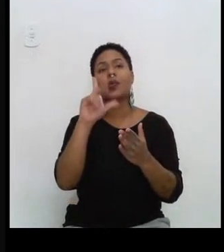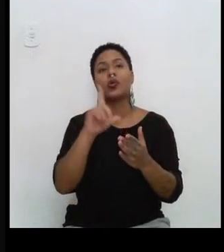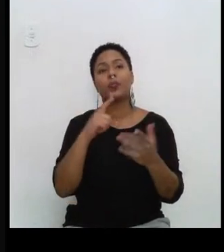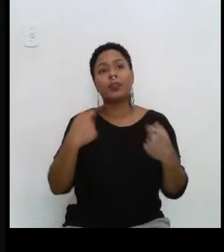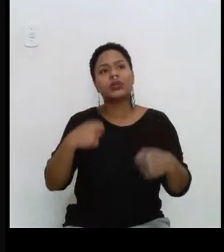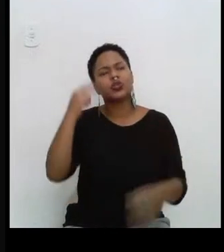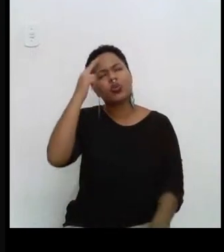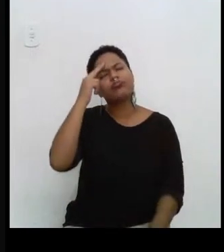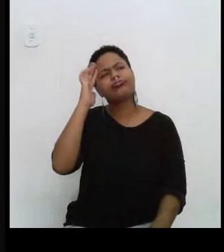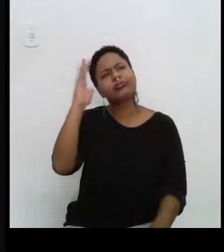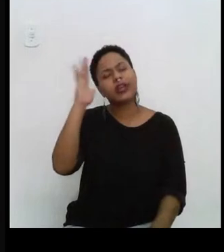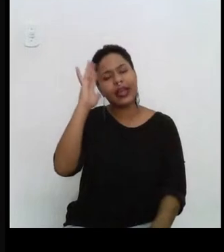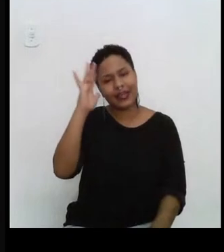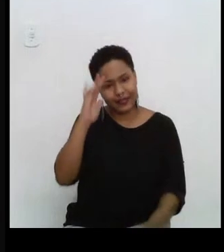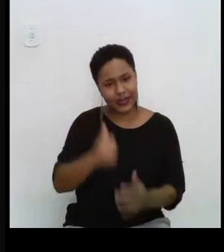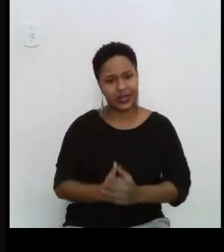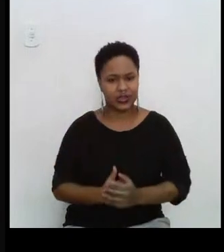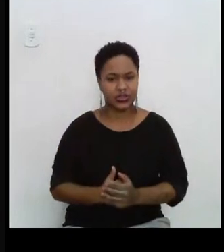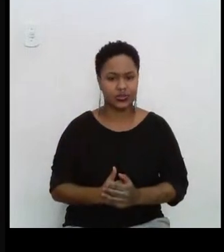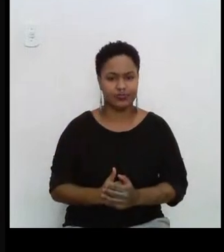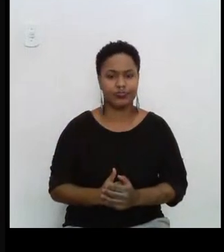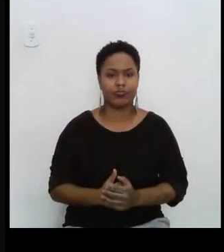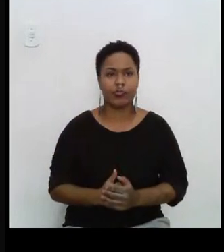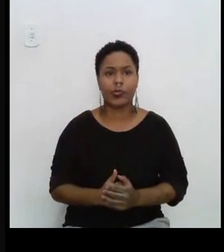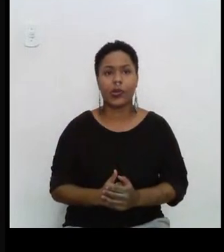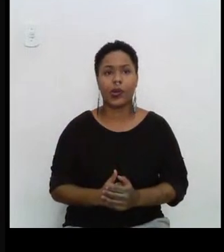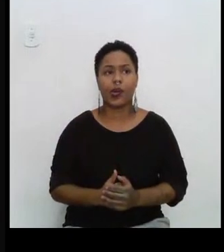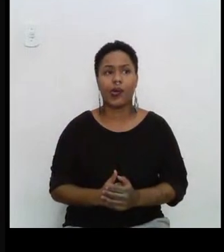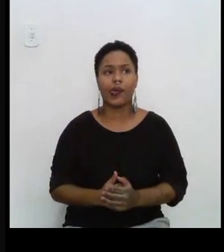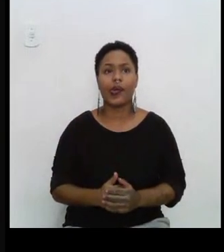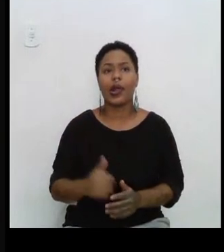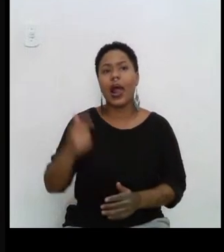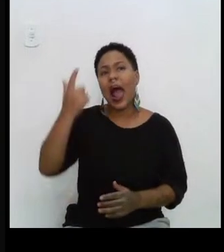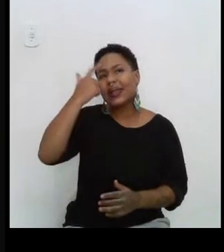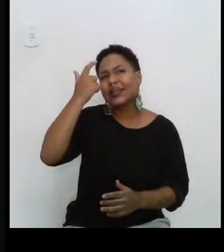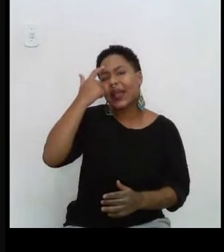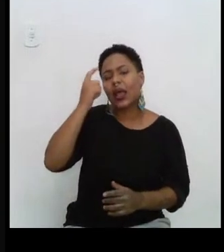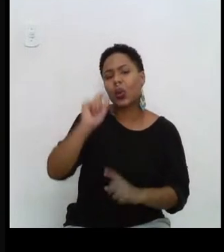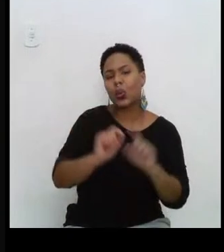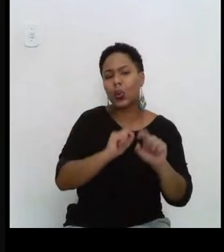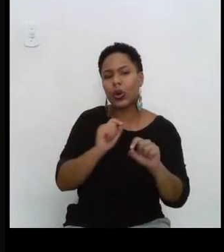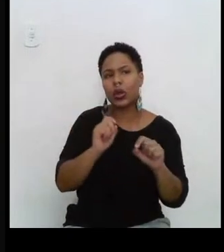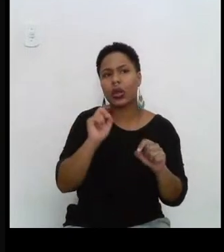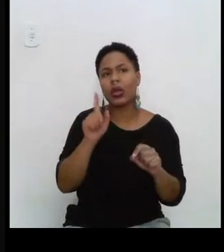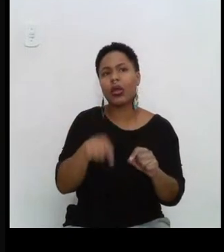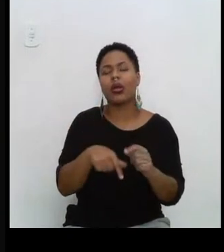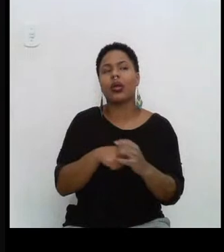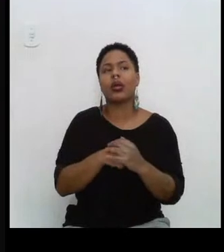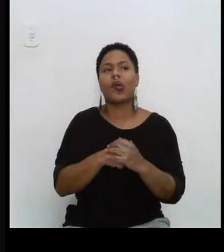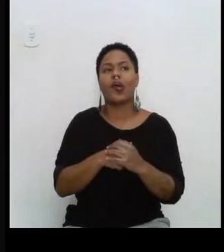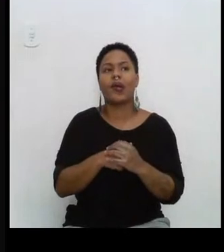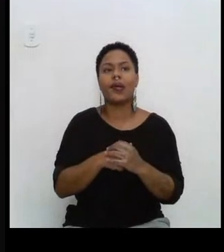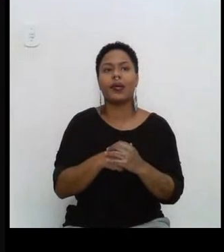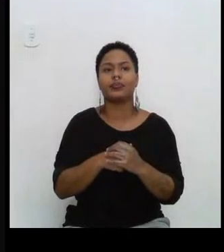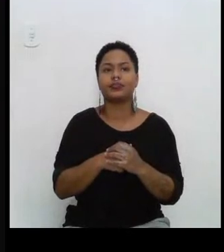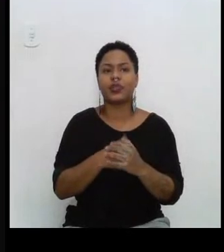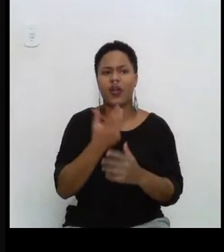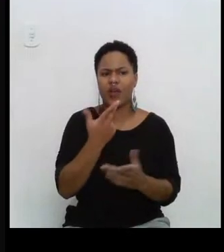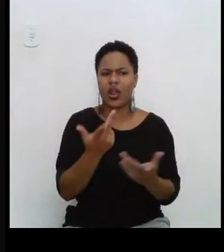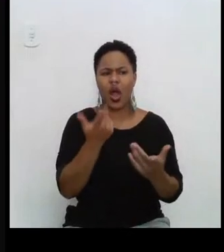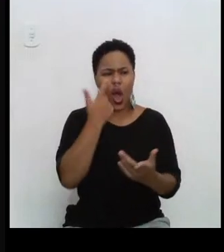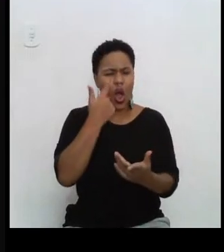person but I don't want to wake up in the morning e-mail e 9 and Newspaper latas